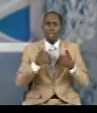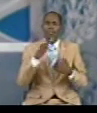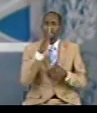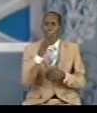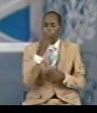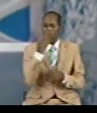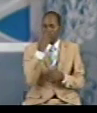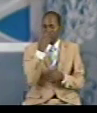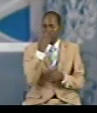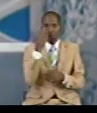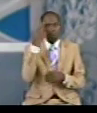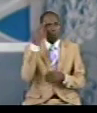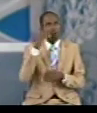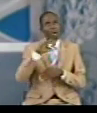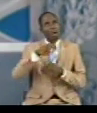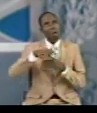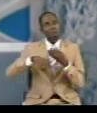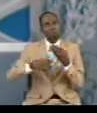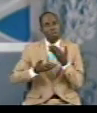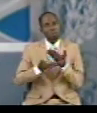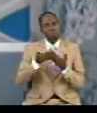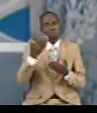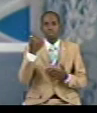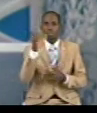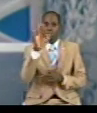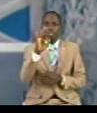about 19 years. And